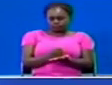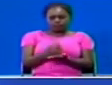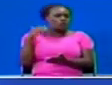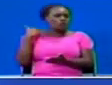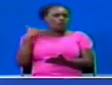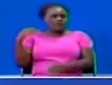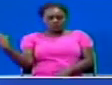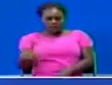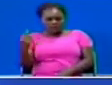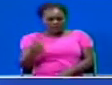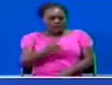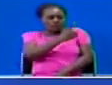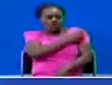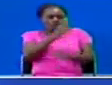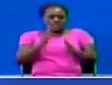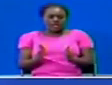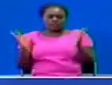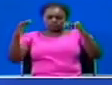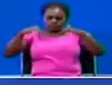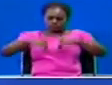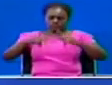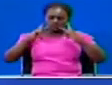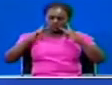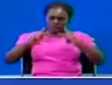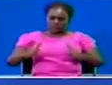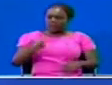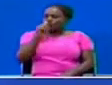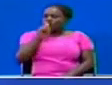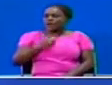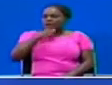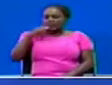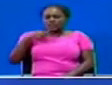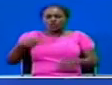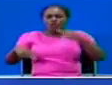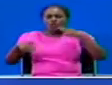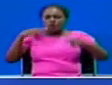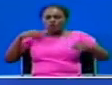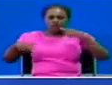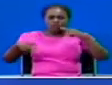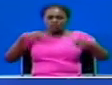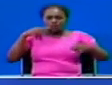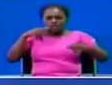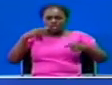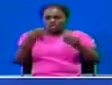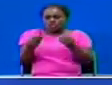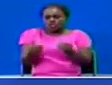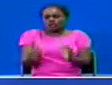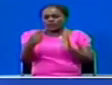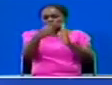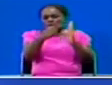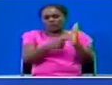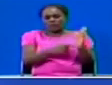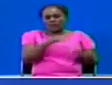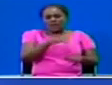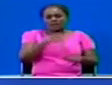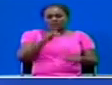doctors who are peacefully assembling in a private property and addressing their issues which are affecting